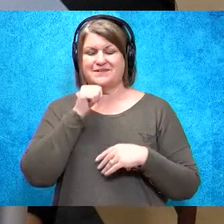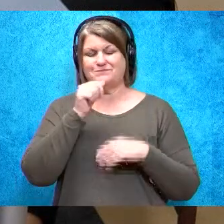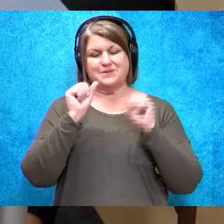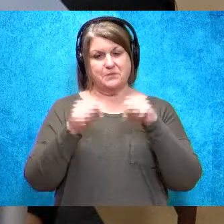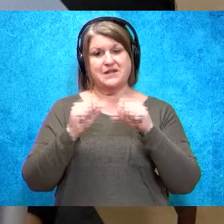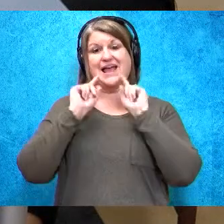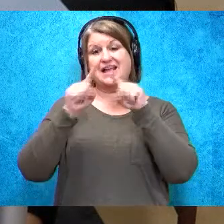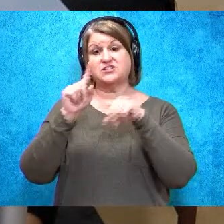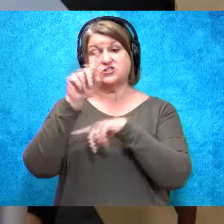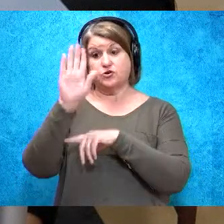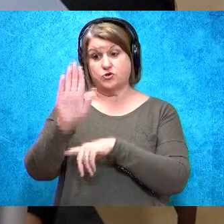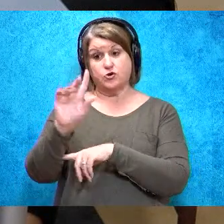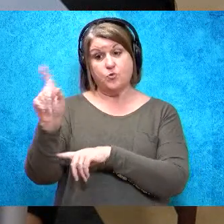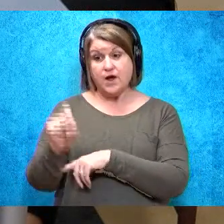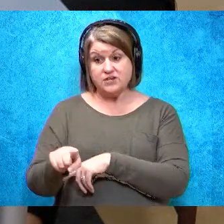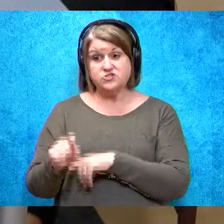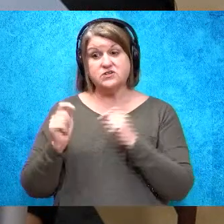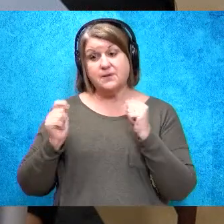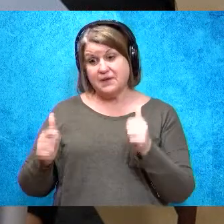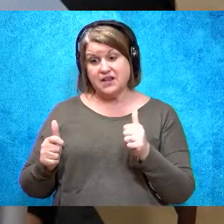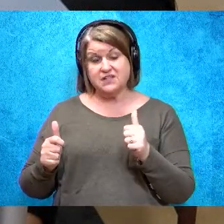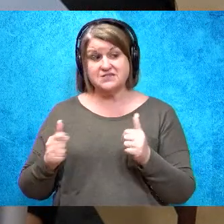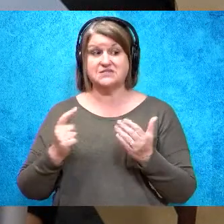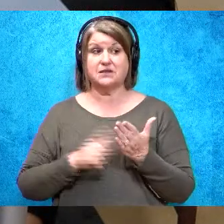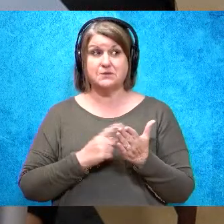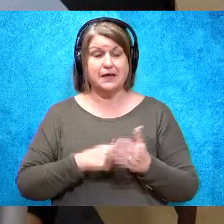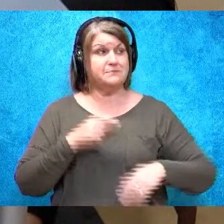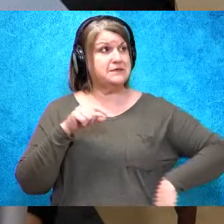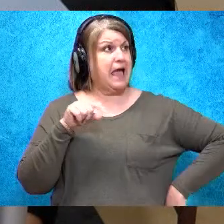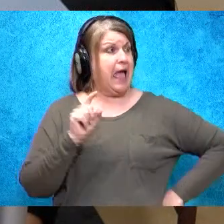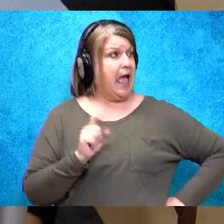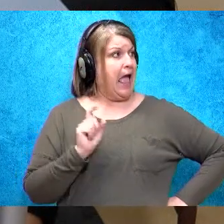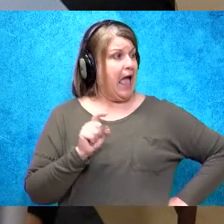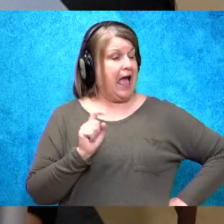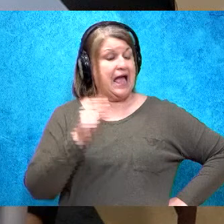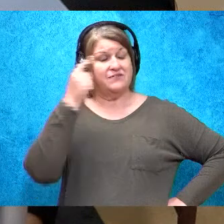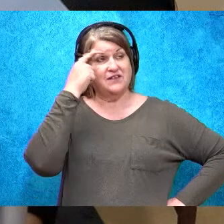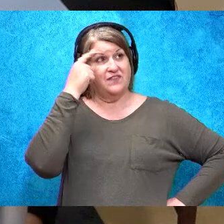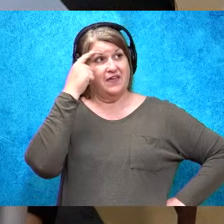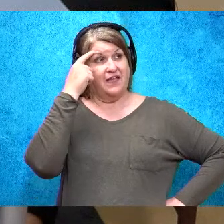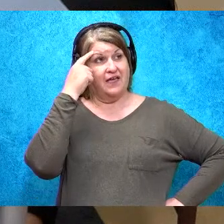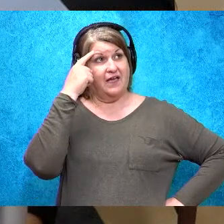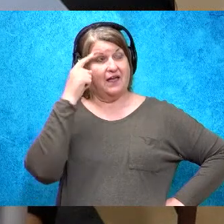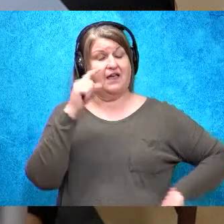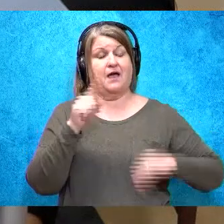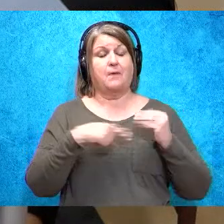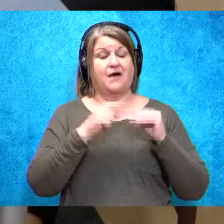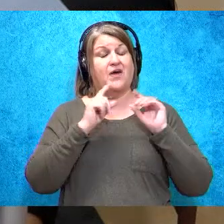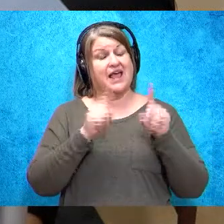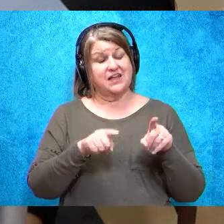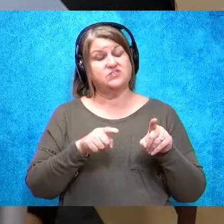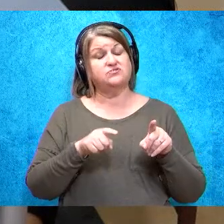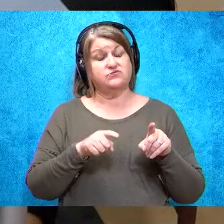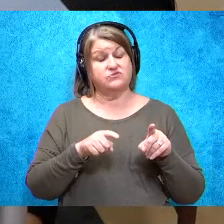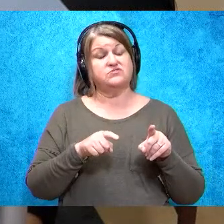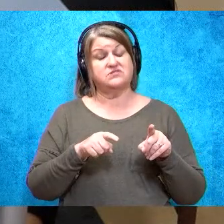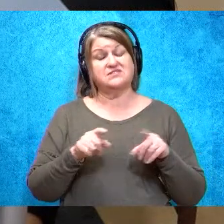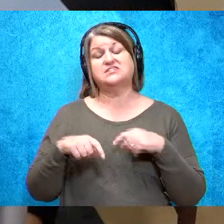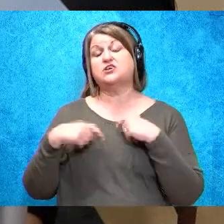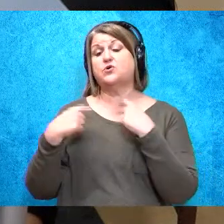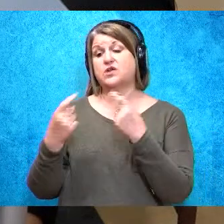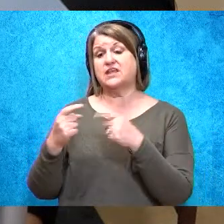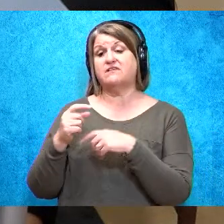question immediately. Sometimes I know I have to think through my answers sometimes. So do give your